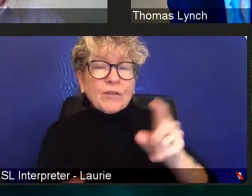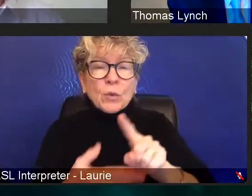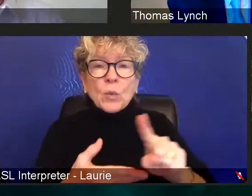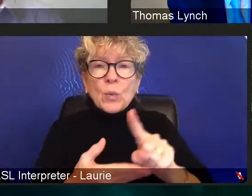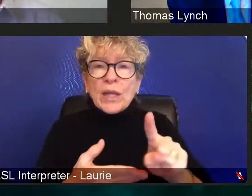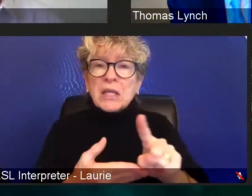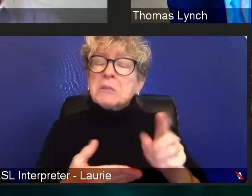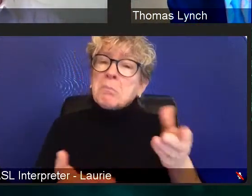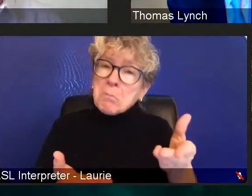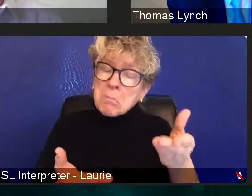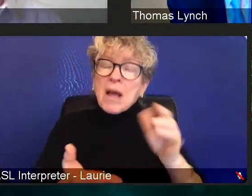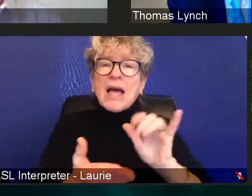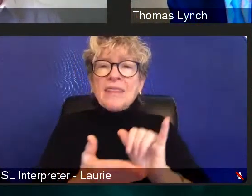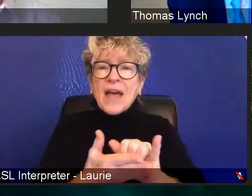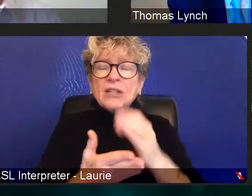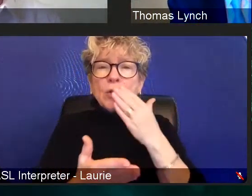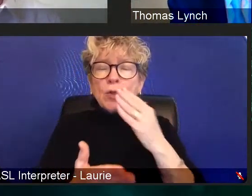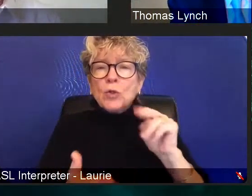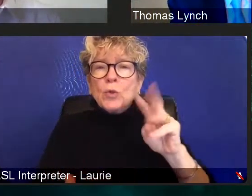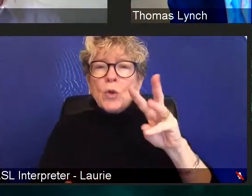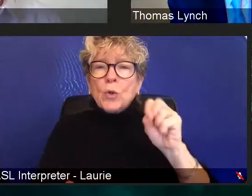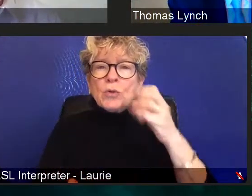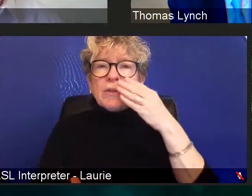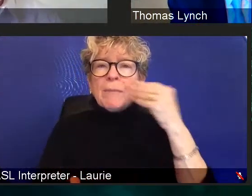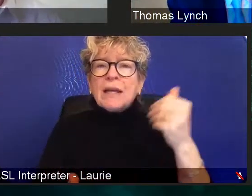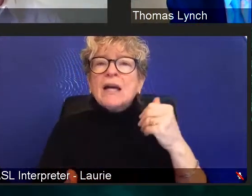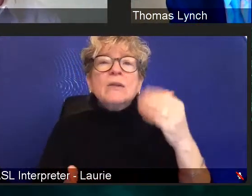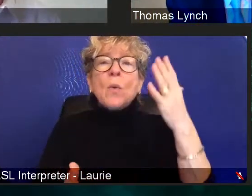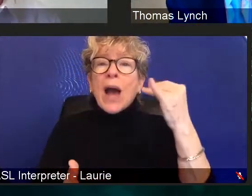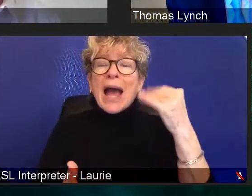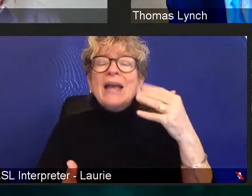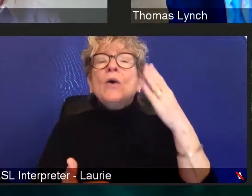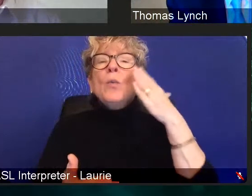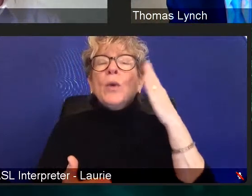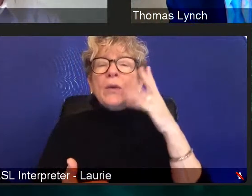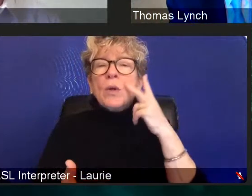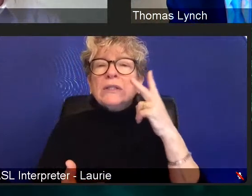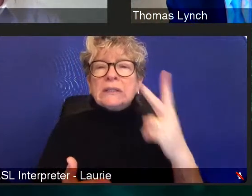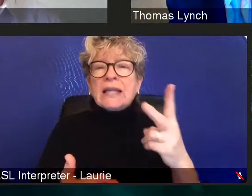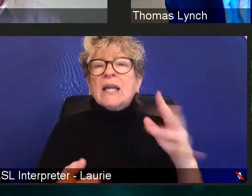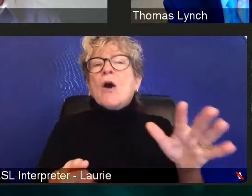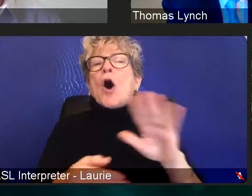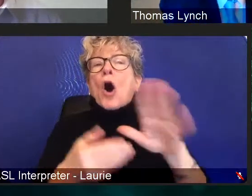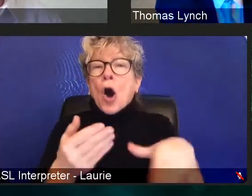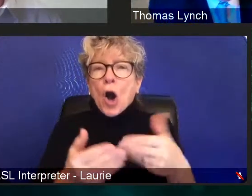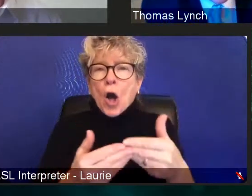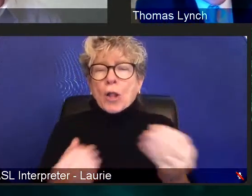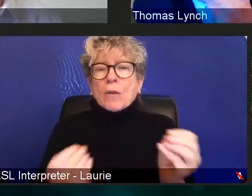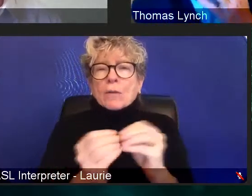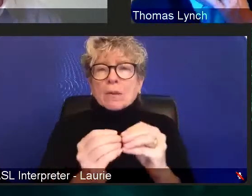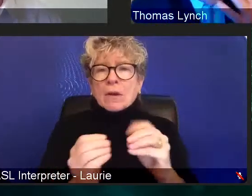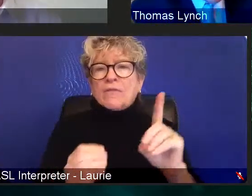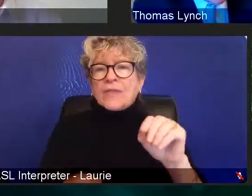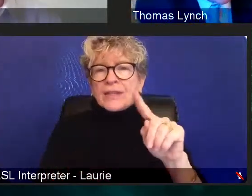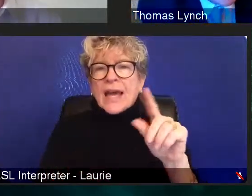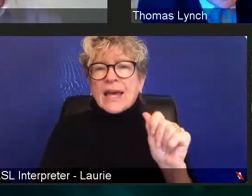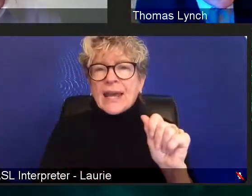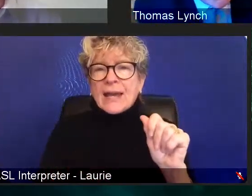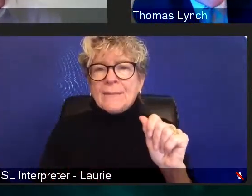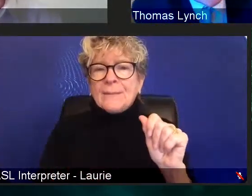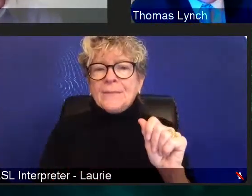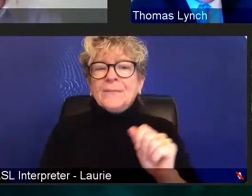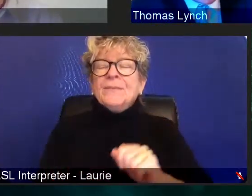reveal a much more full deck of the data when they do that. So right now we've got